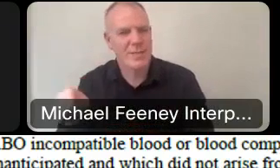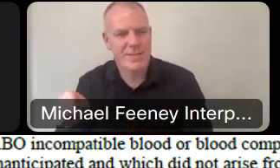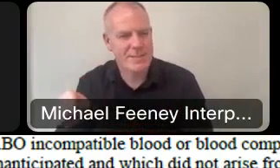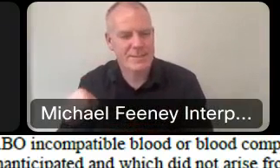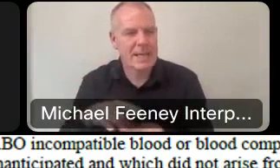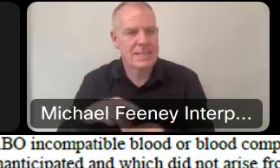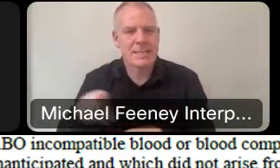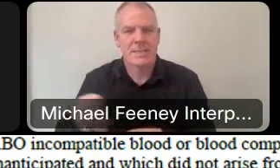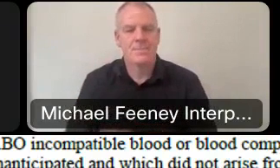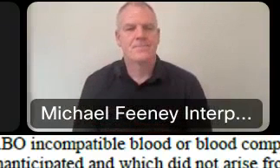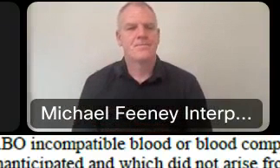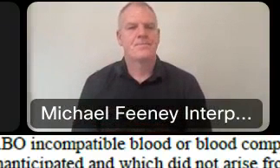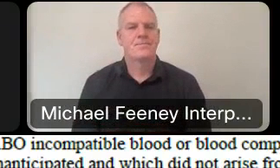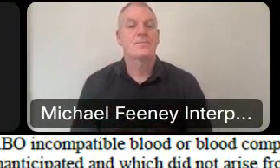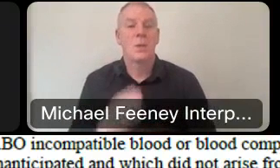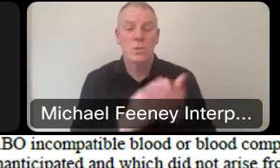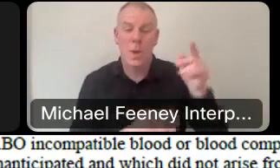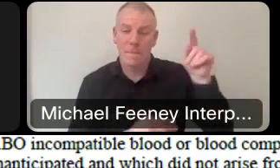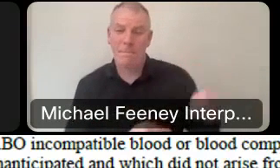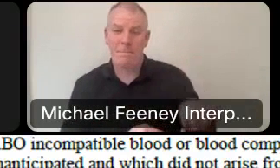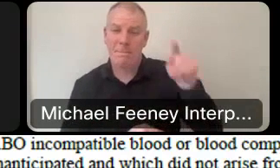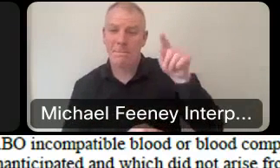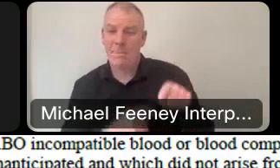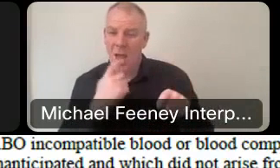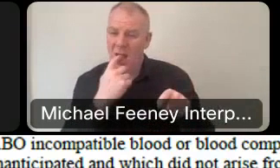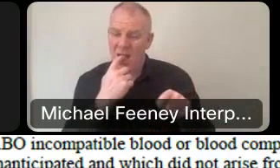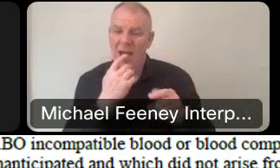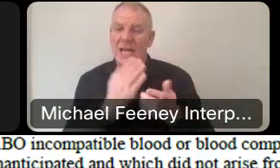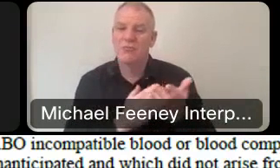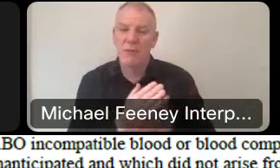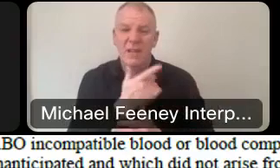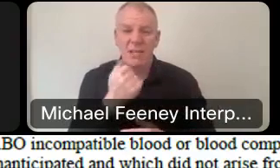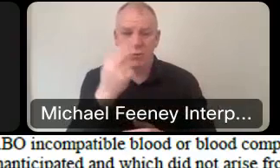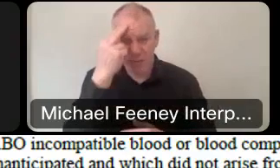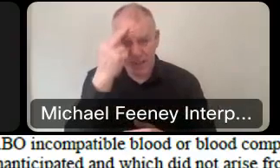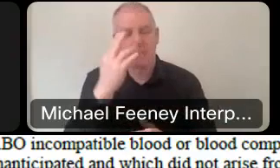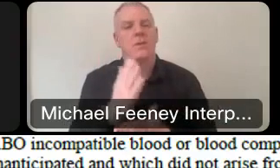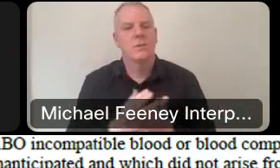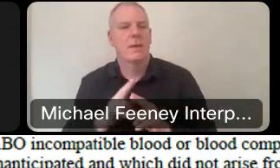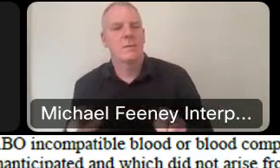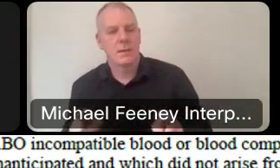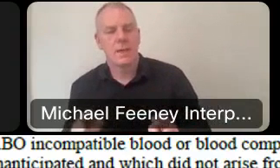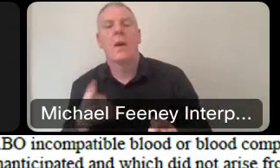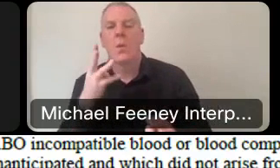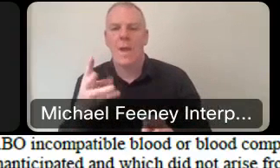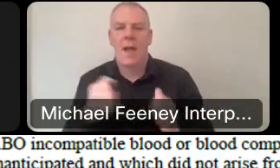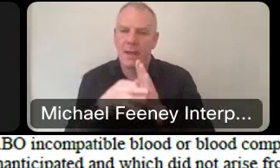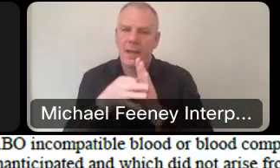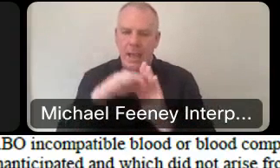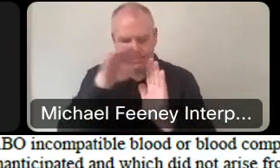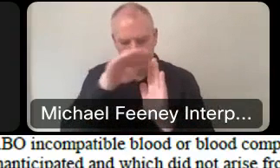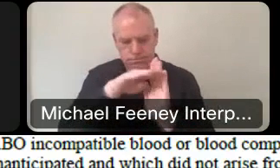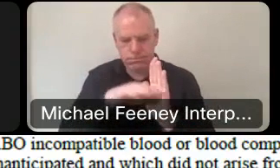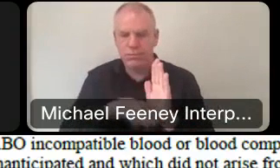condition. So some of these are a bit more straightforward than others, and as I mentioned, there will be